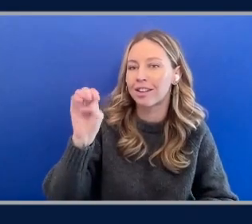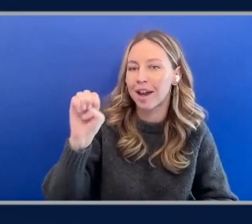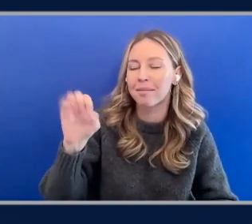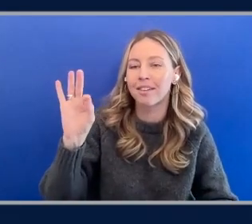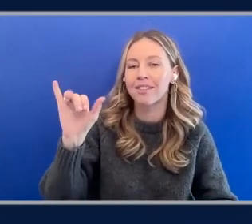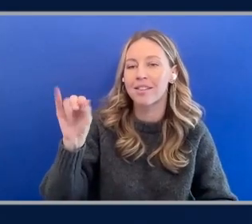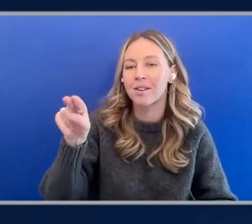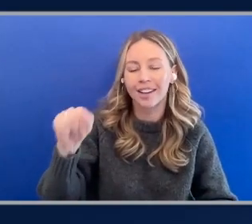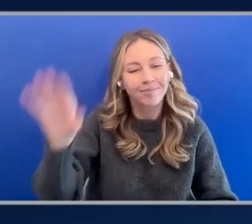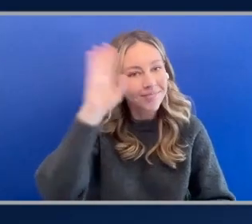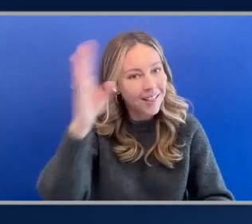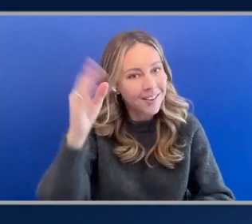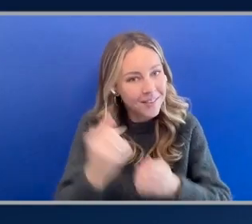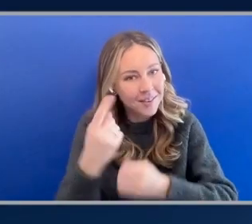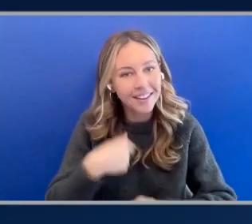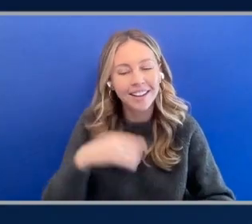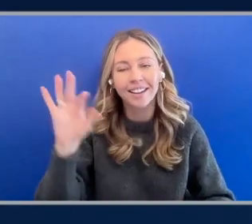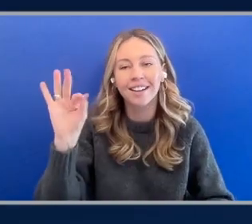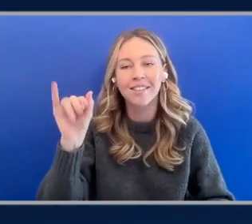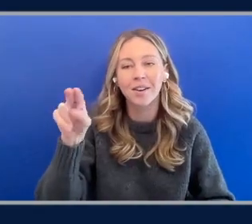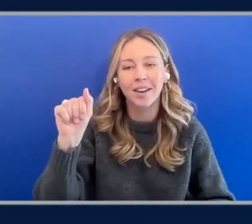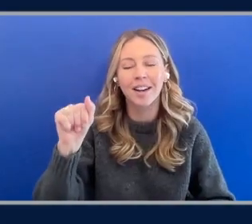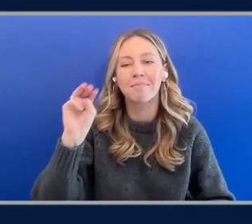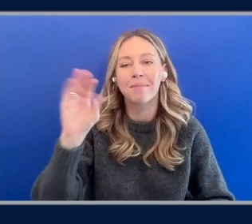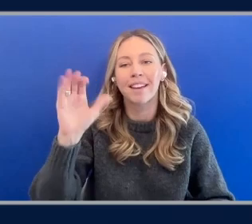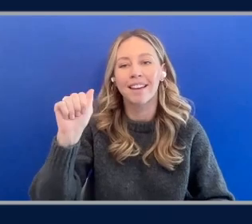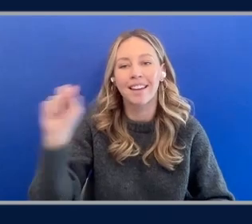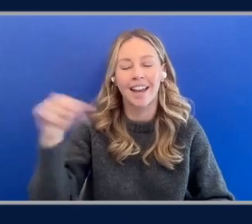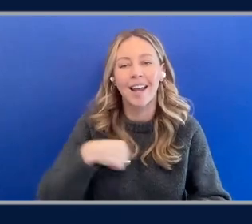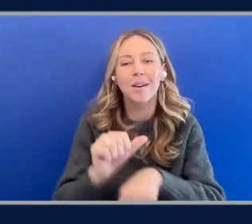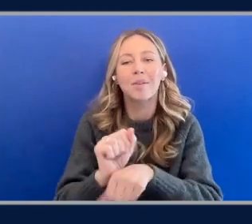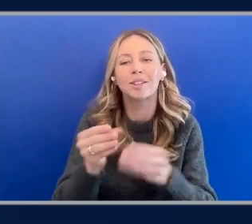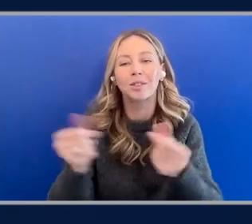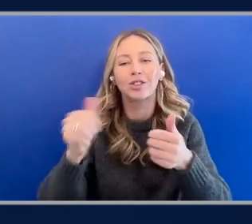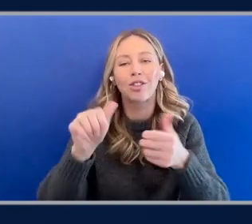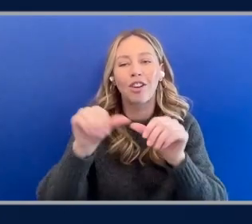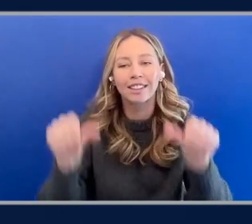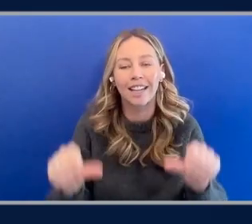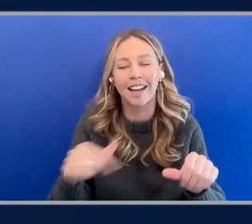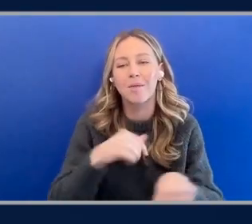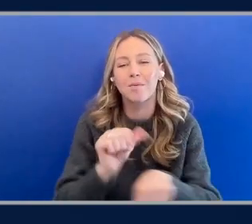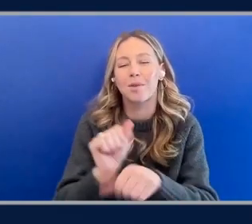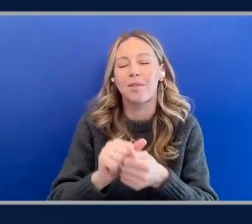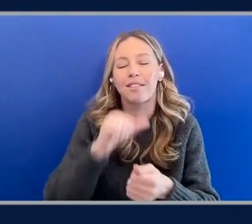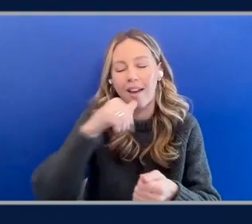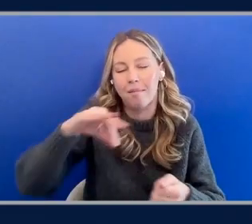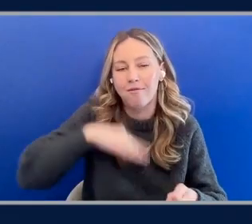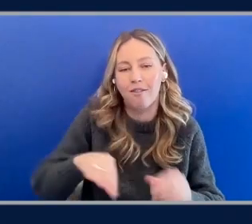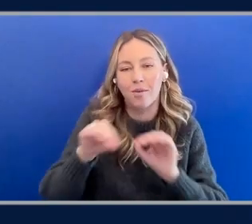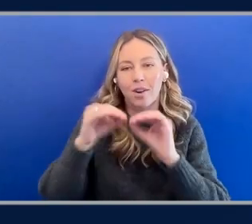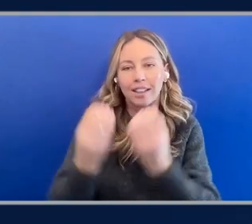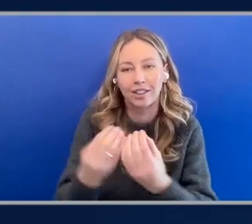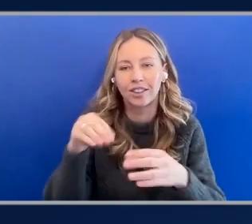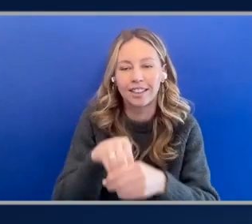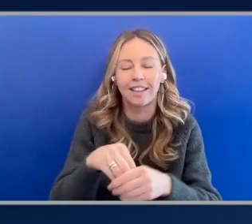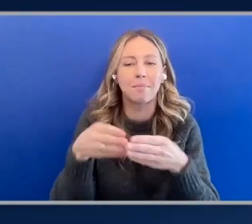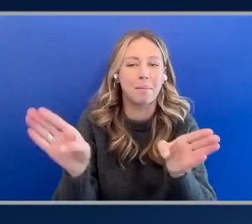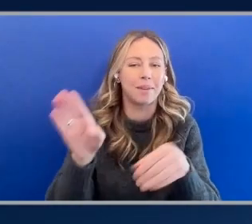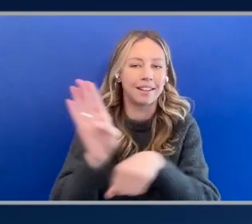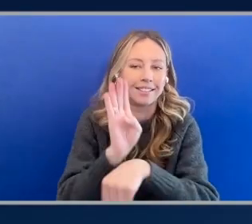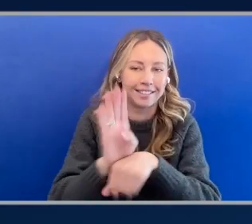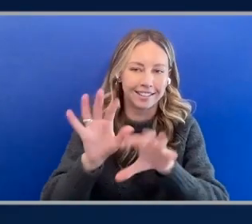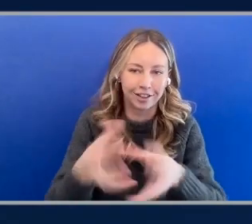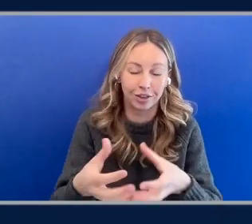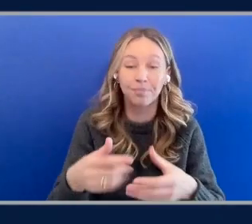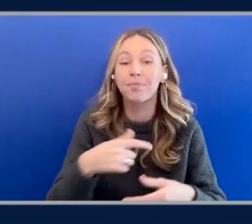Fiona McCann. I am a solutions architect in the public sector. I work specifically with nonprofit organizations, and I specialize in